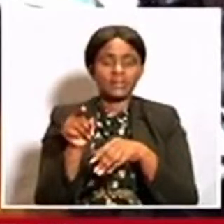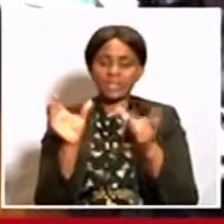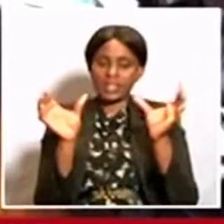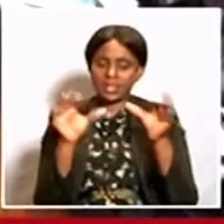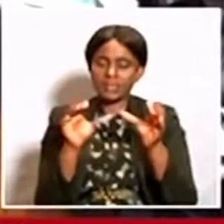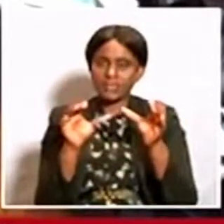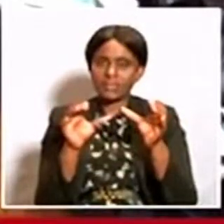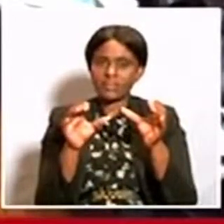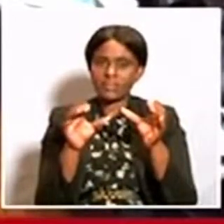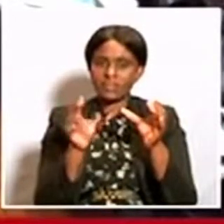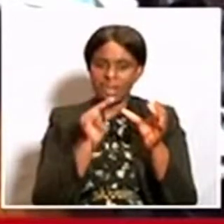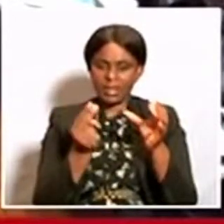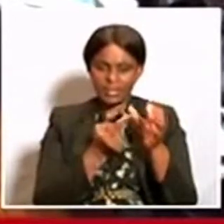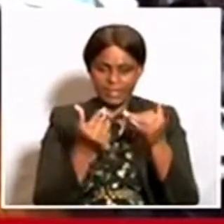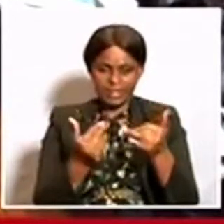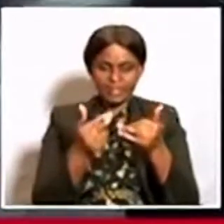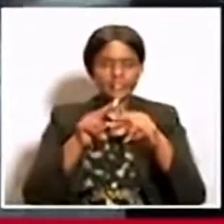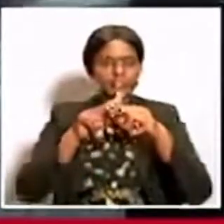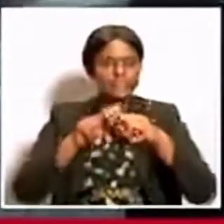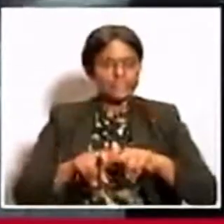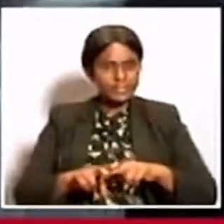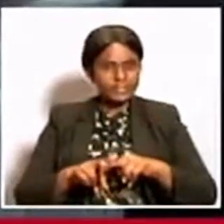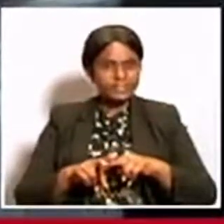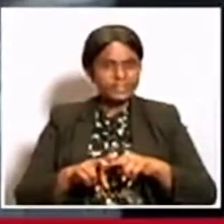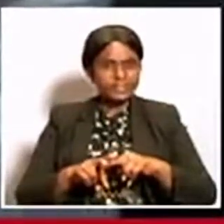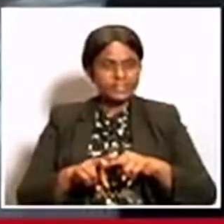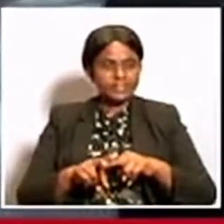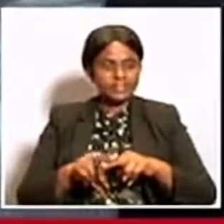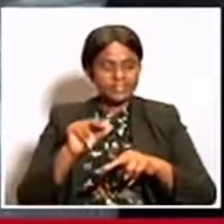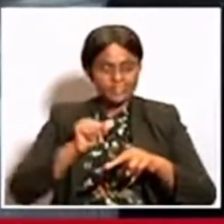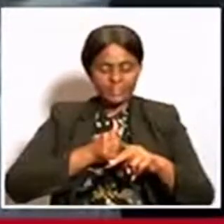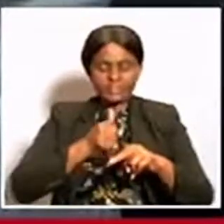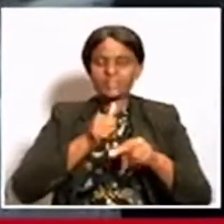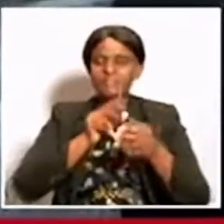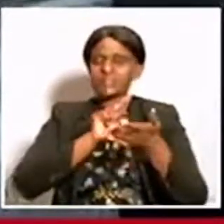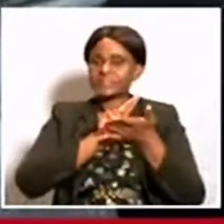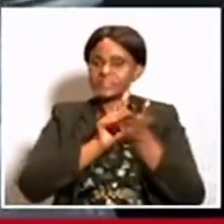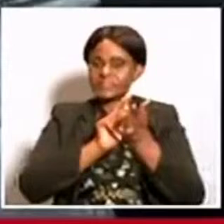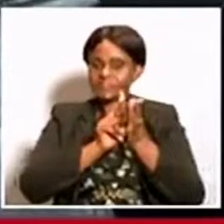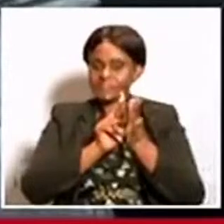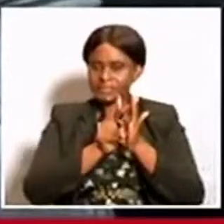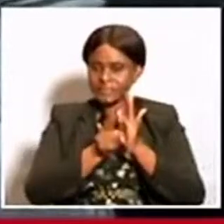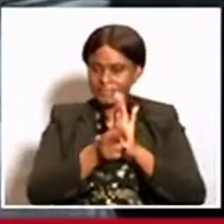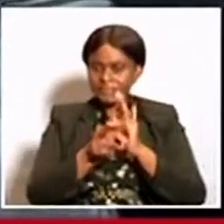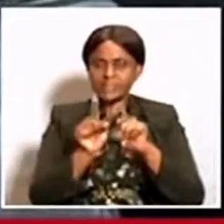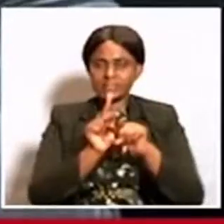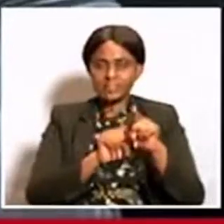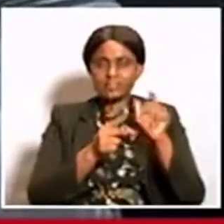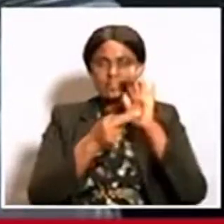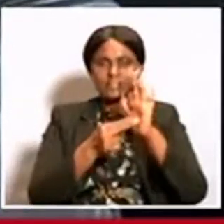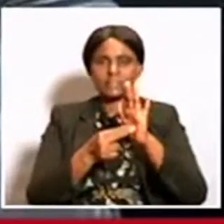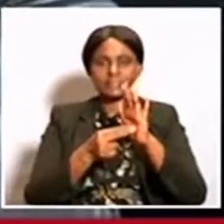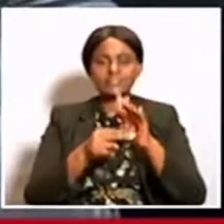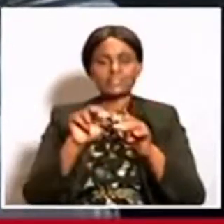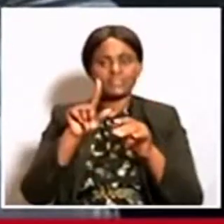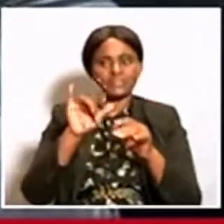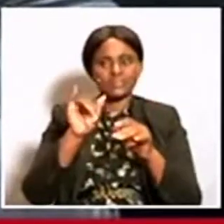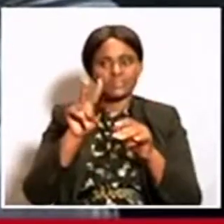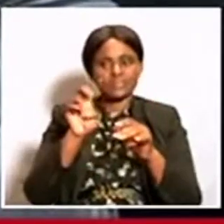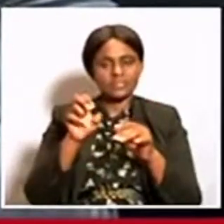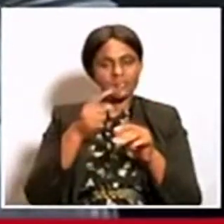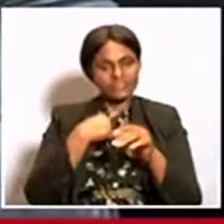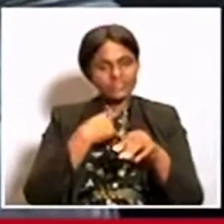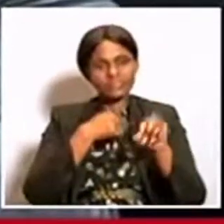committee, as we are sitting, we are being recorded and we might be live. Having watched